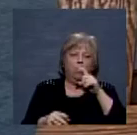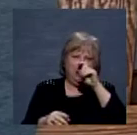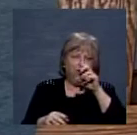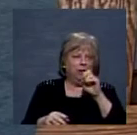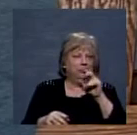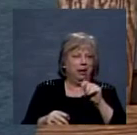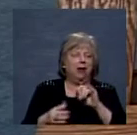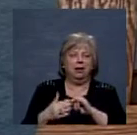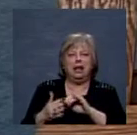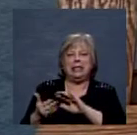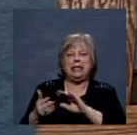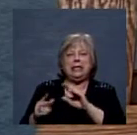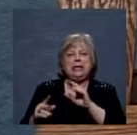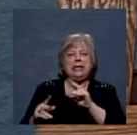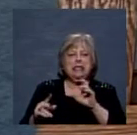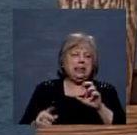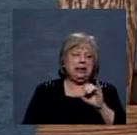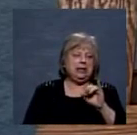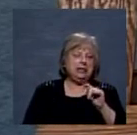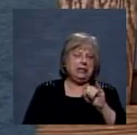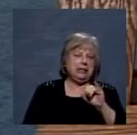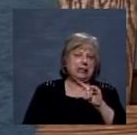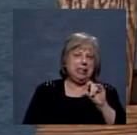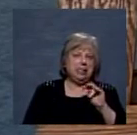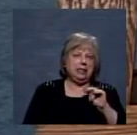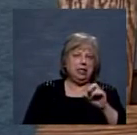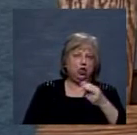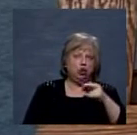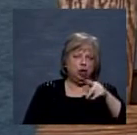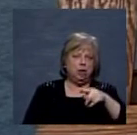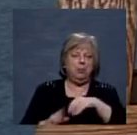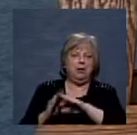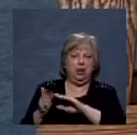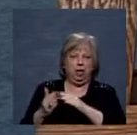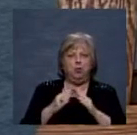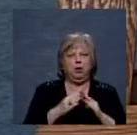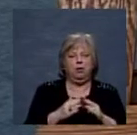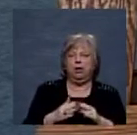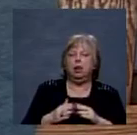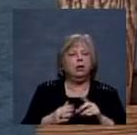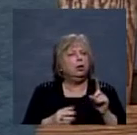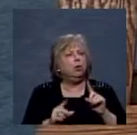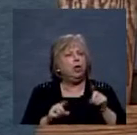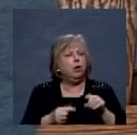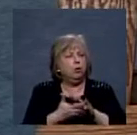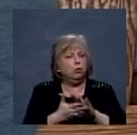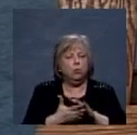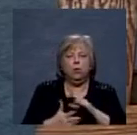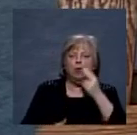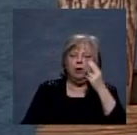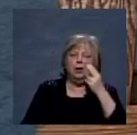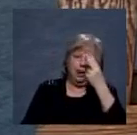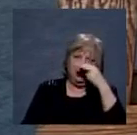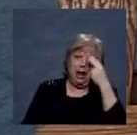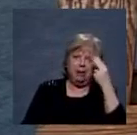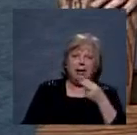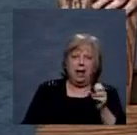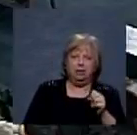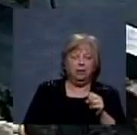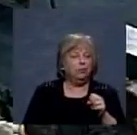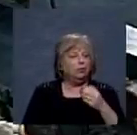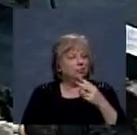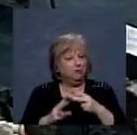community. And that's why I'm here, because this is one of the requirements for that. Where do you go to school? Catholic High. Very good. Thank you for being